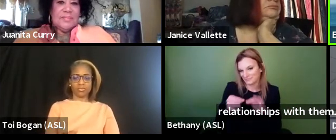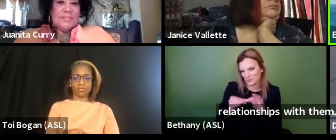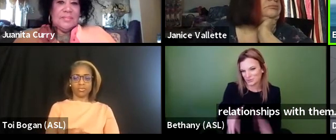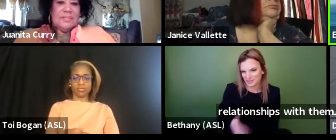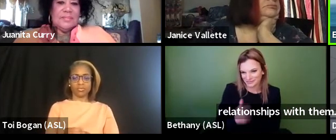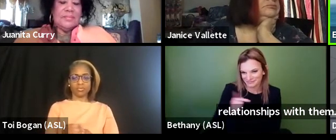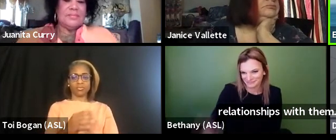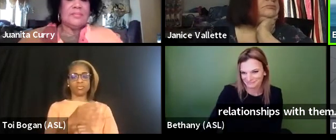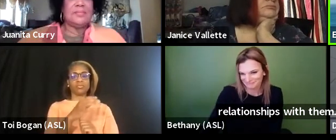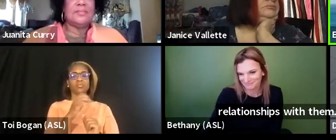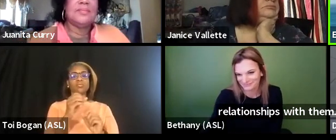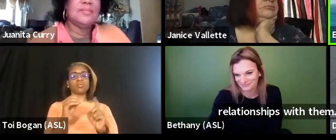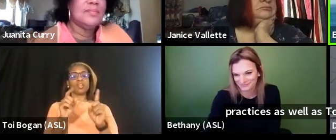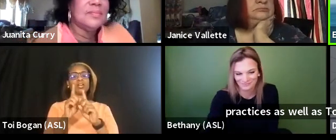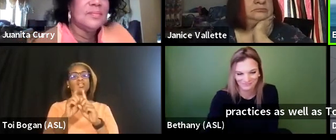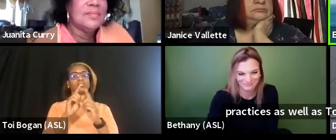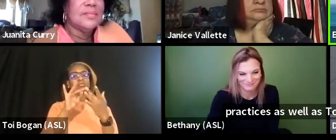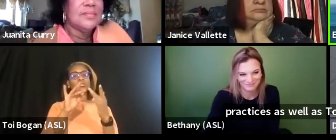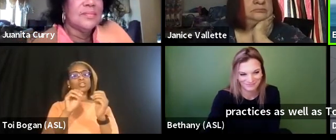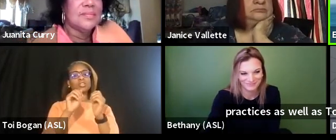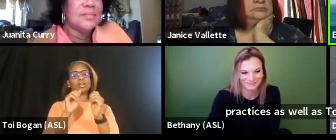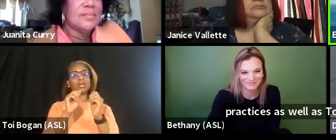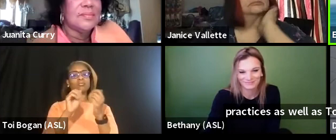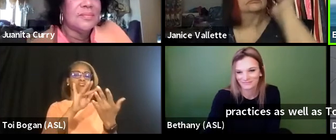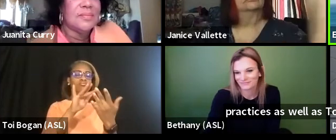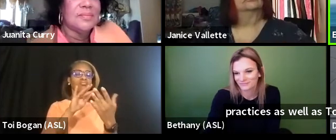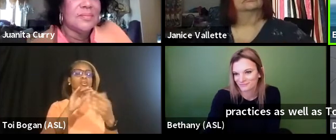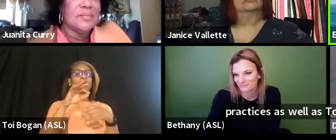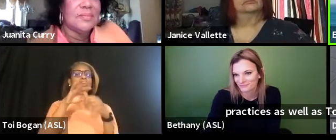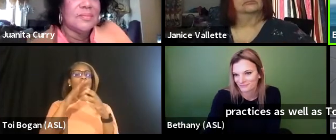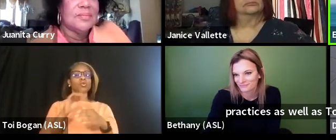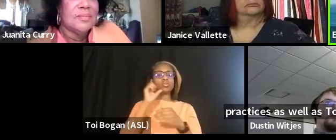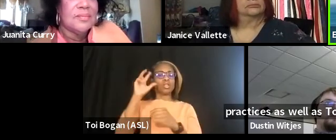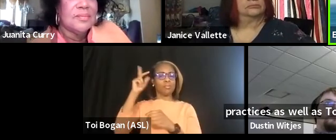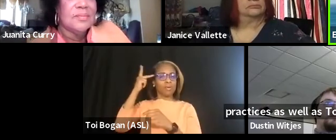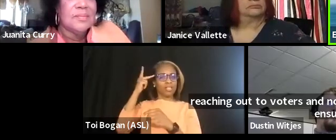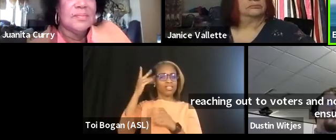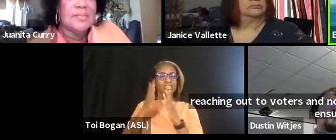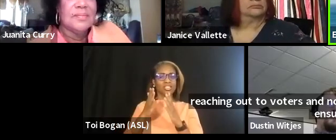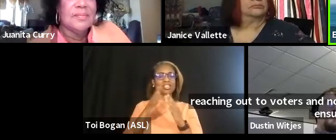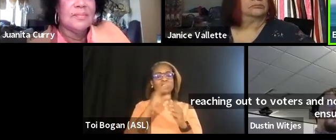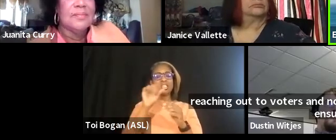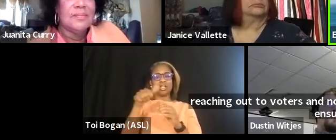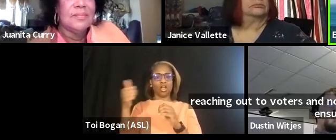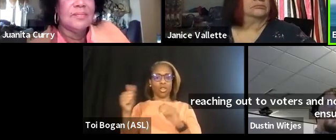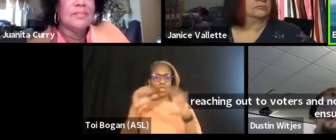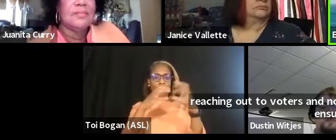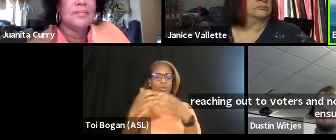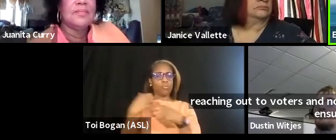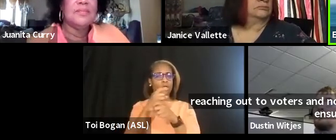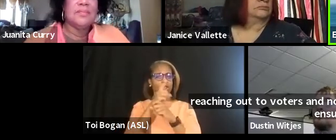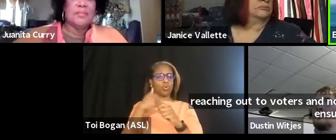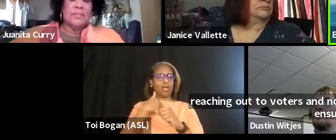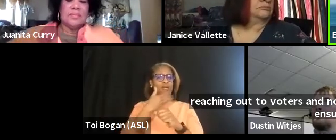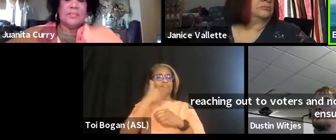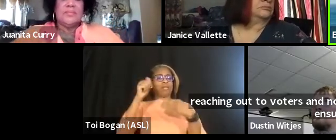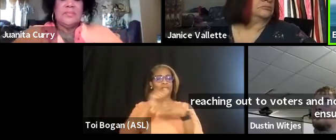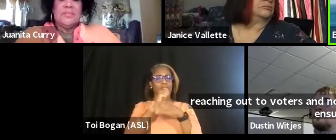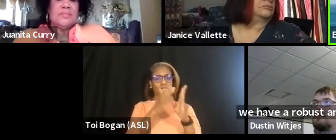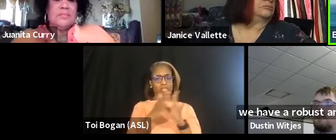not politicians, and others to ensure that we have a robust and best practices plan that will be not only